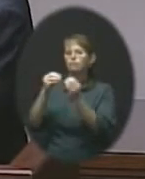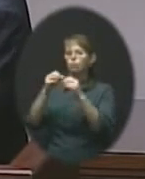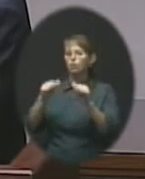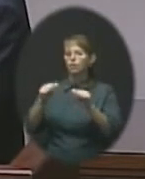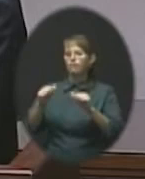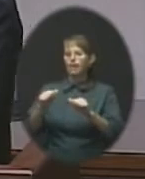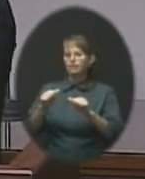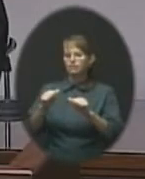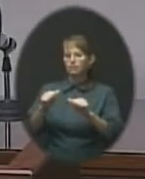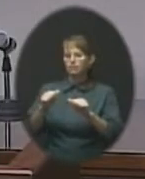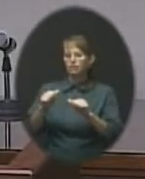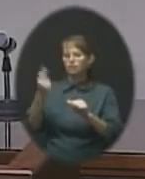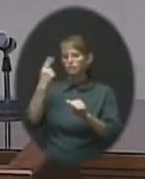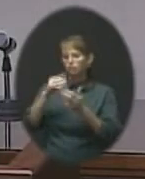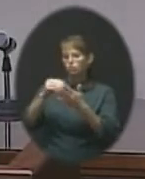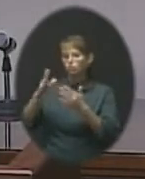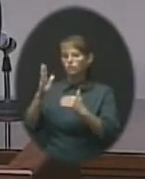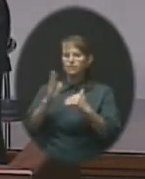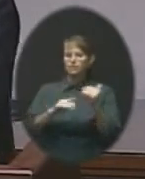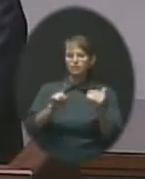600.